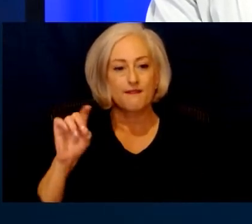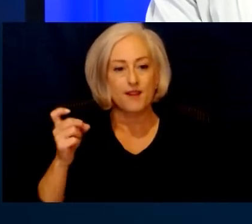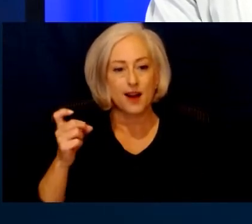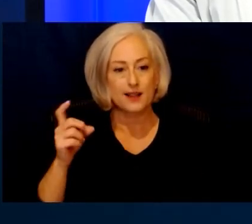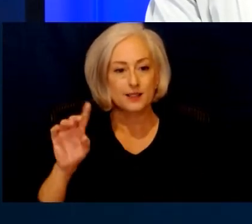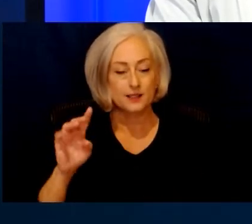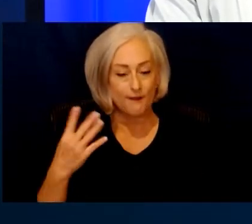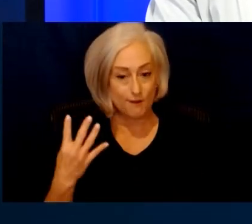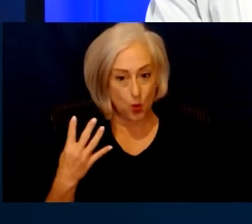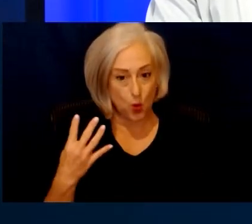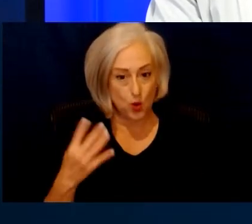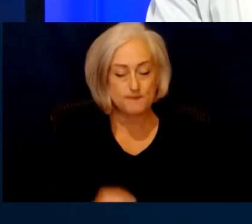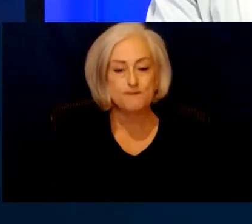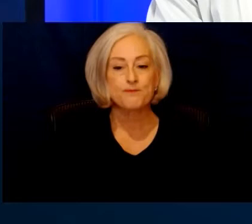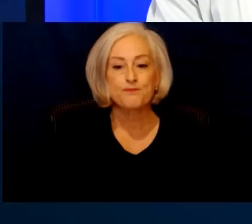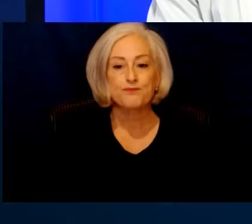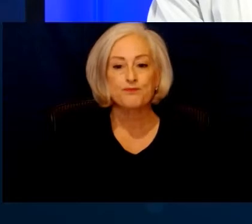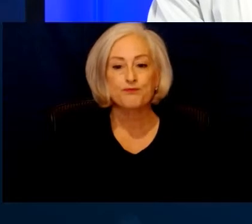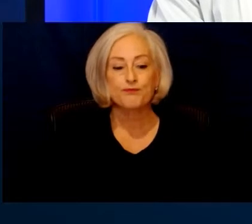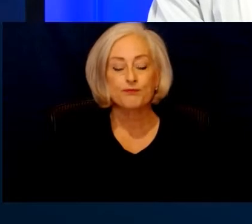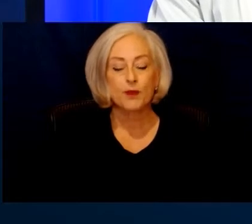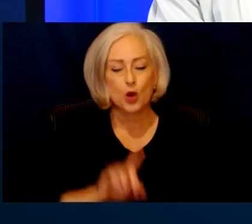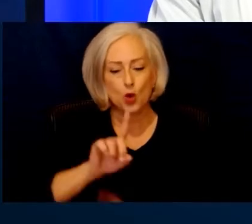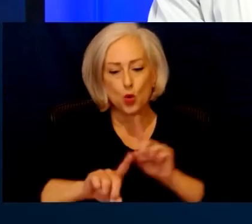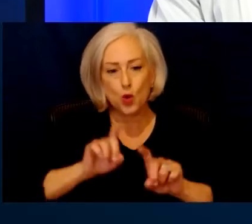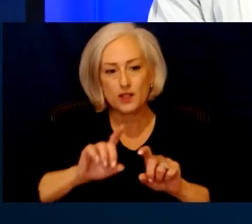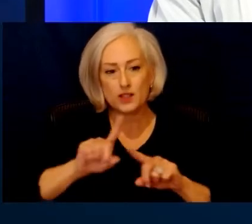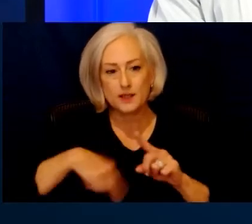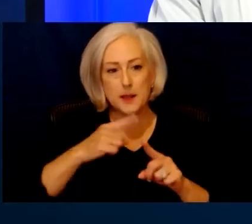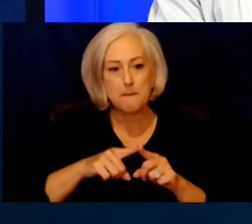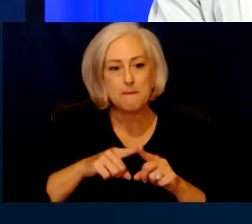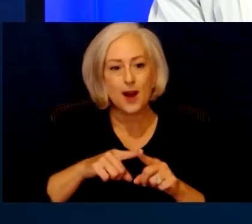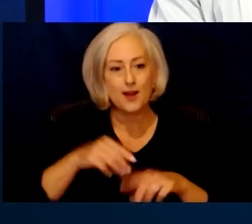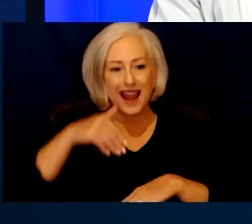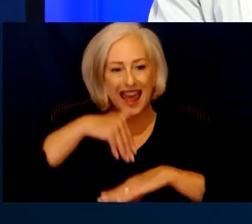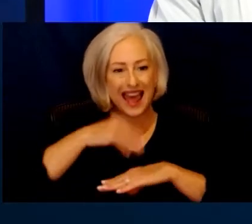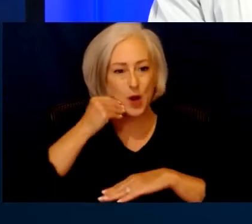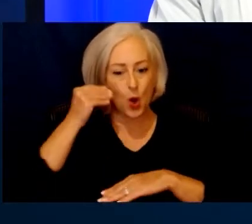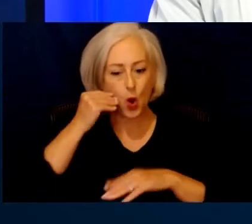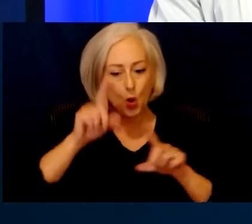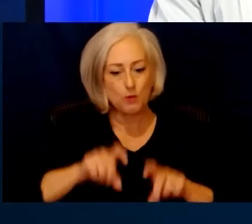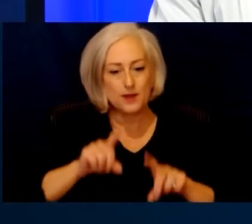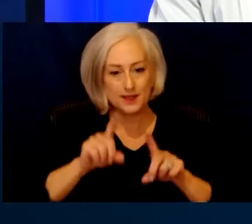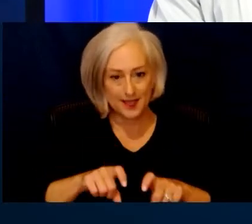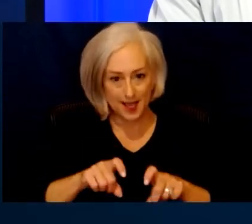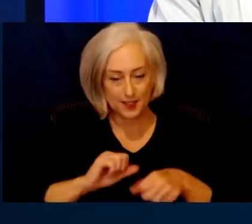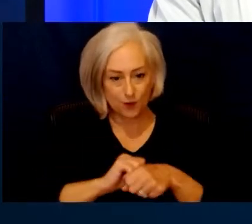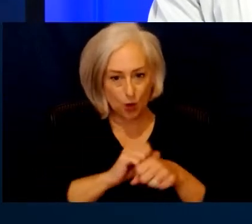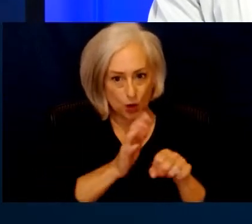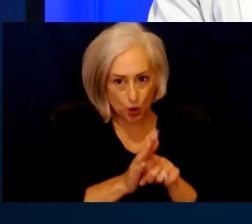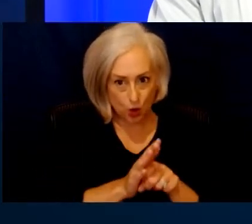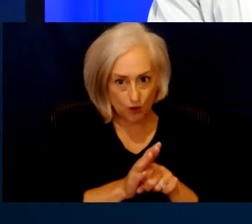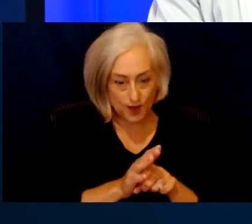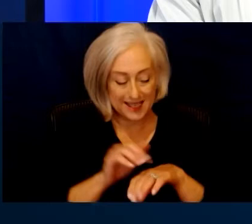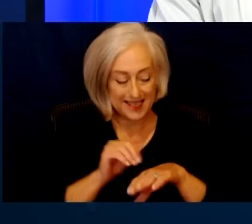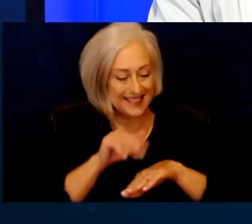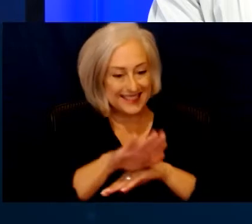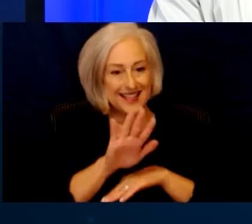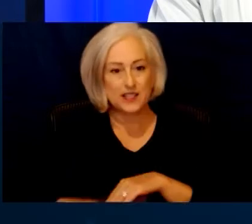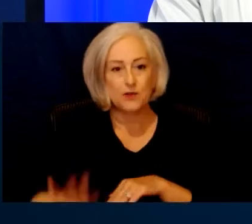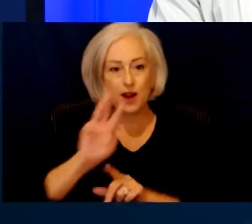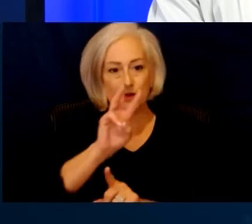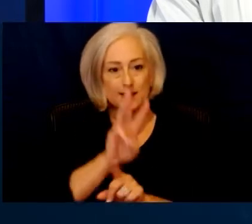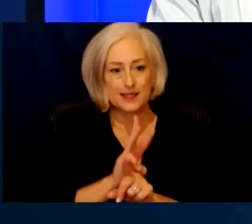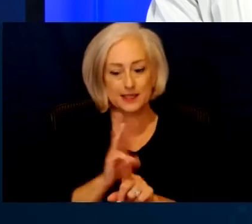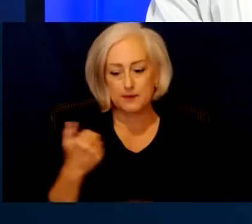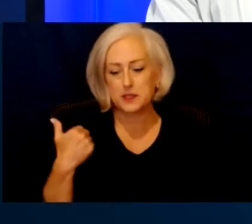about the at-home tests that the government sent out. She says they sent them out 6 months ago, so they are about to be expired. Just